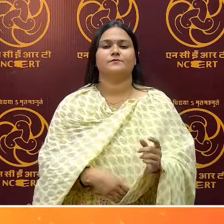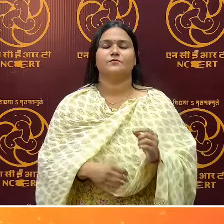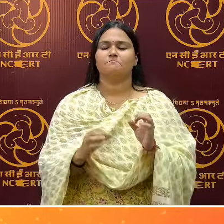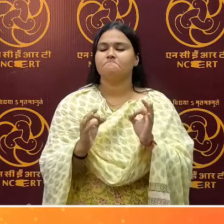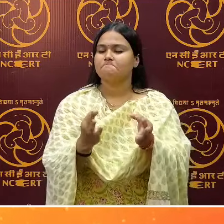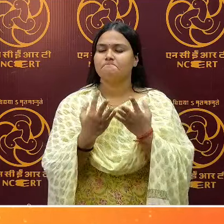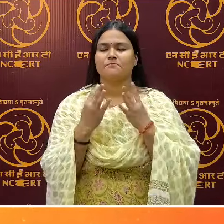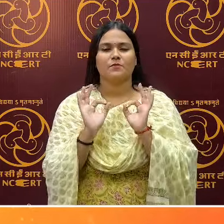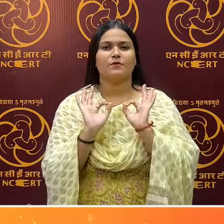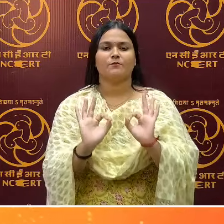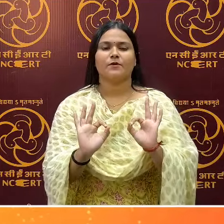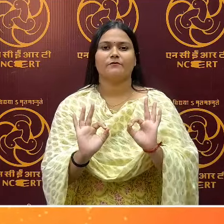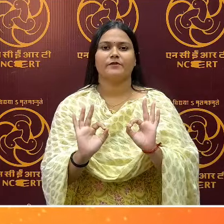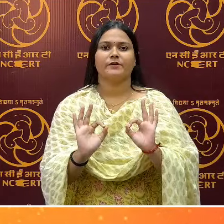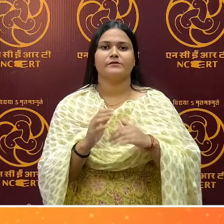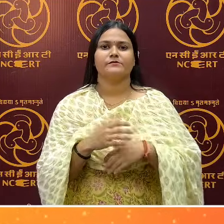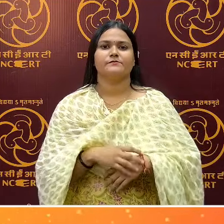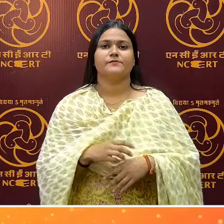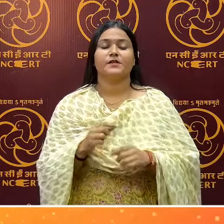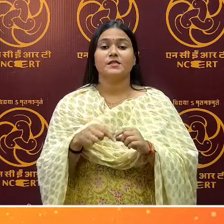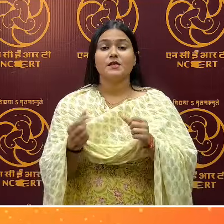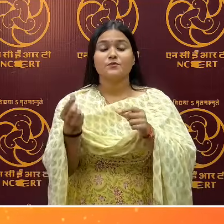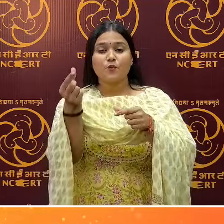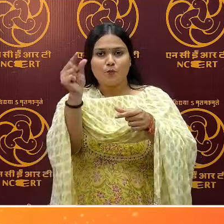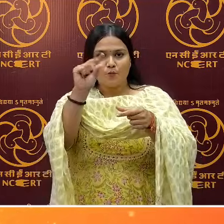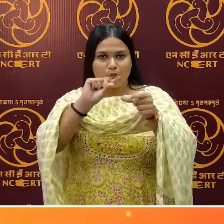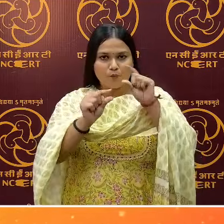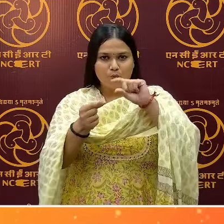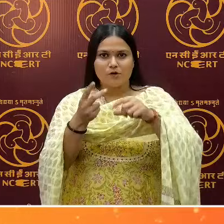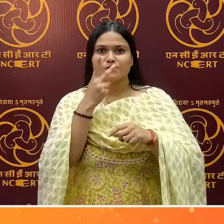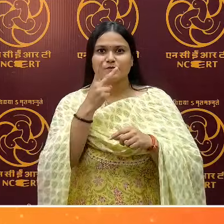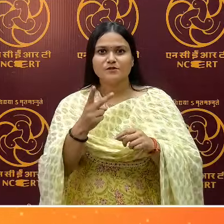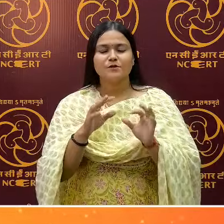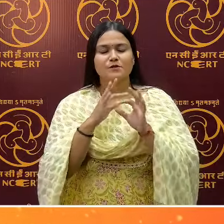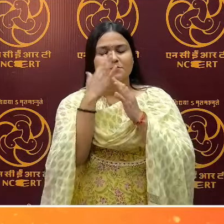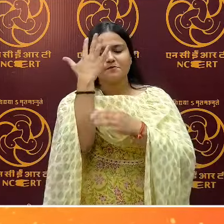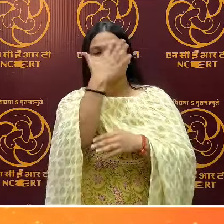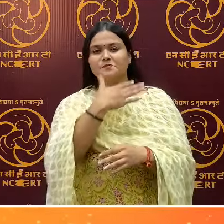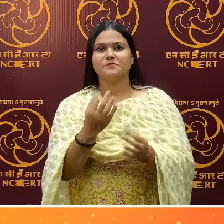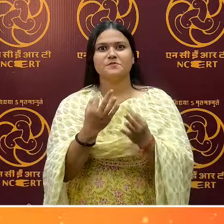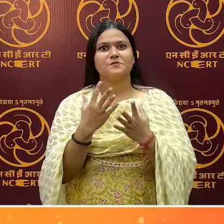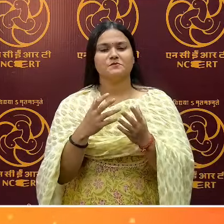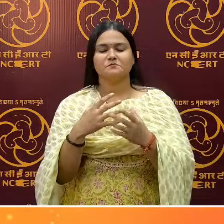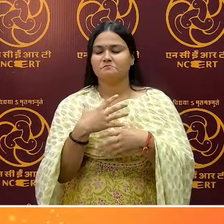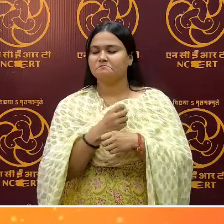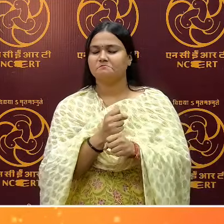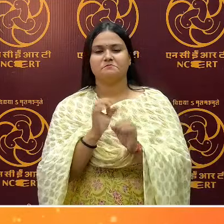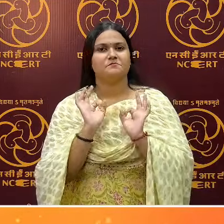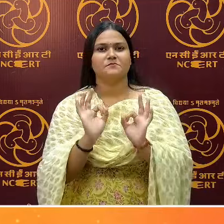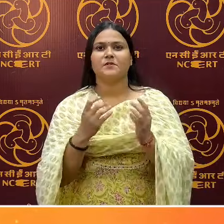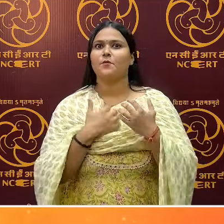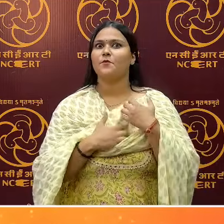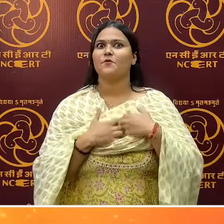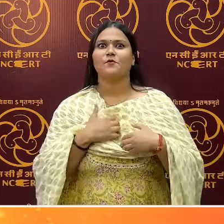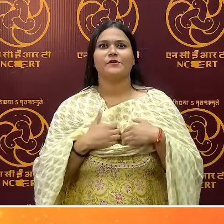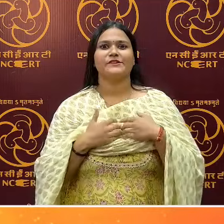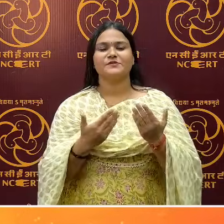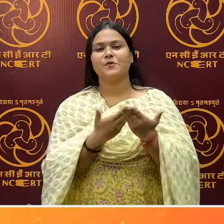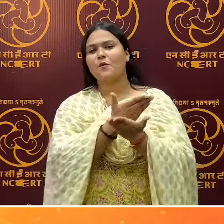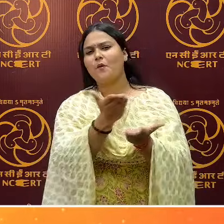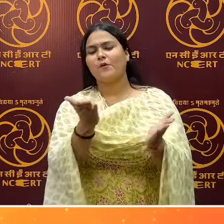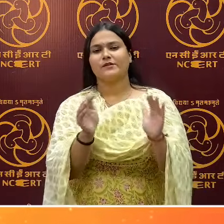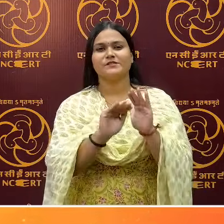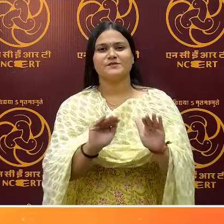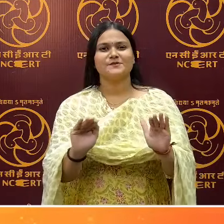wonderful. And the experiments that you just showed were so creative, and I am sure the students, they